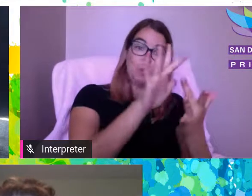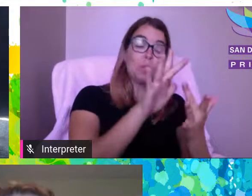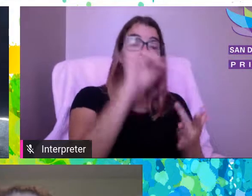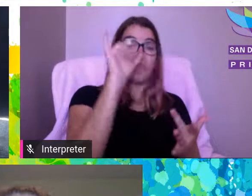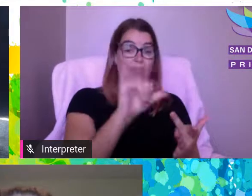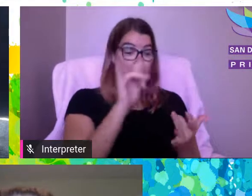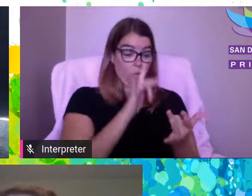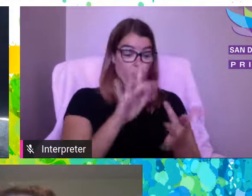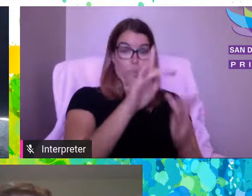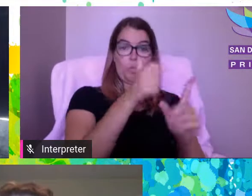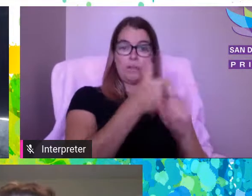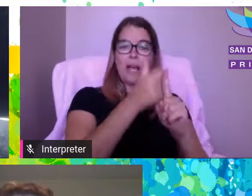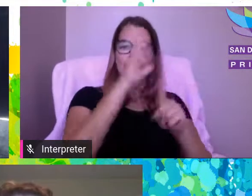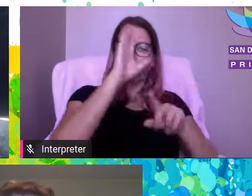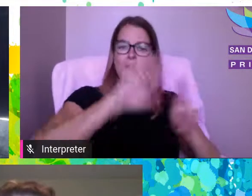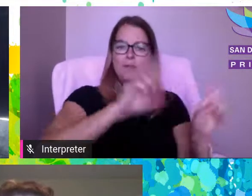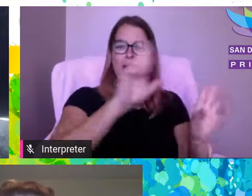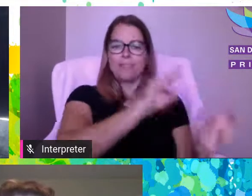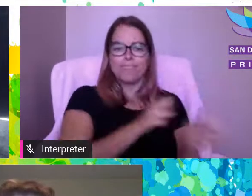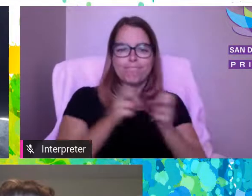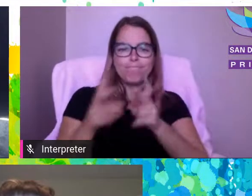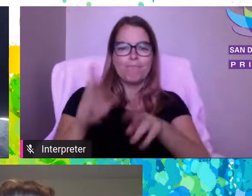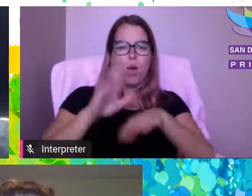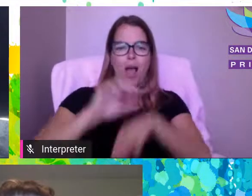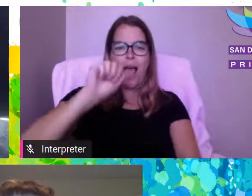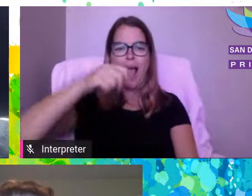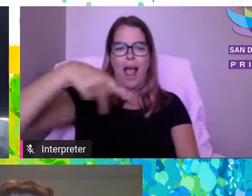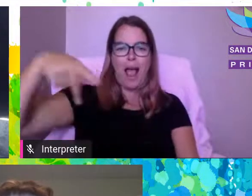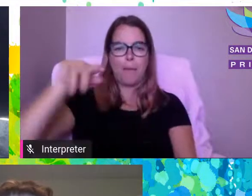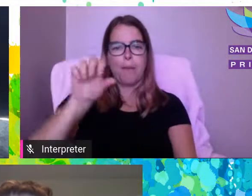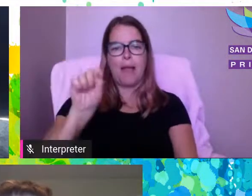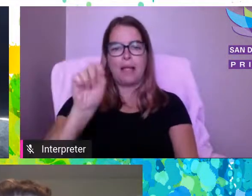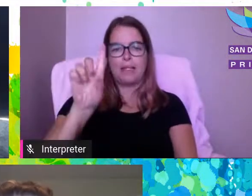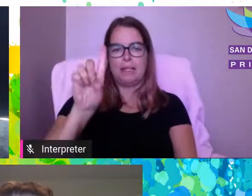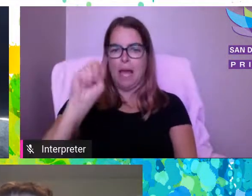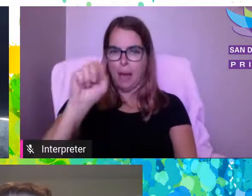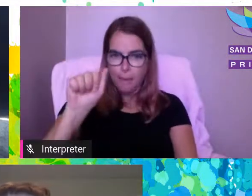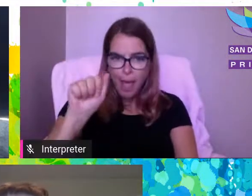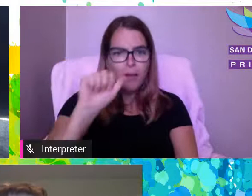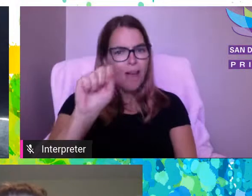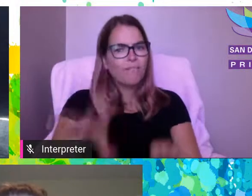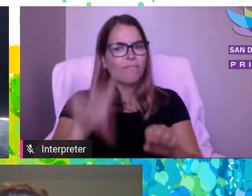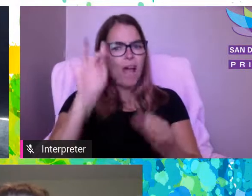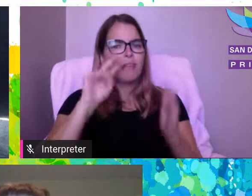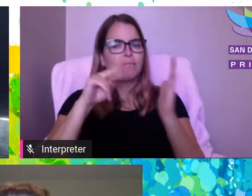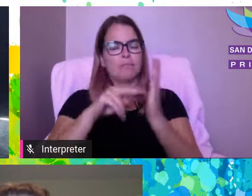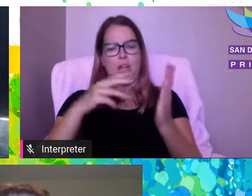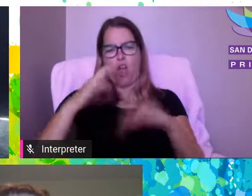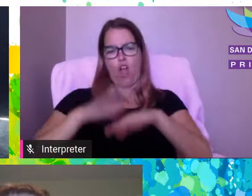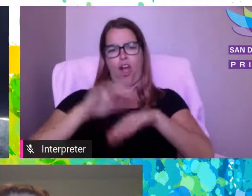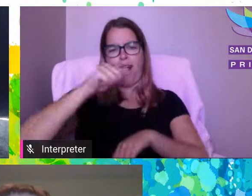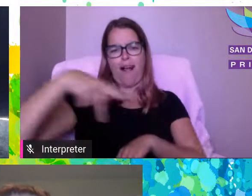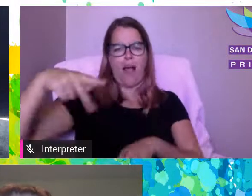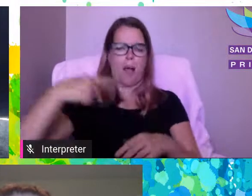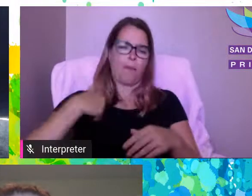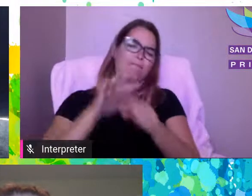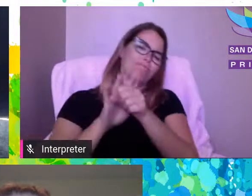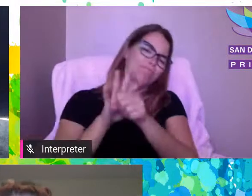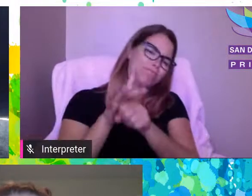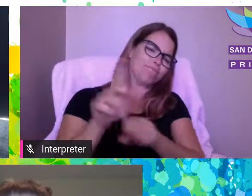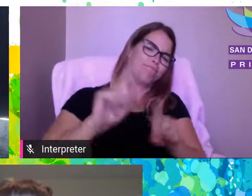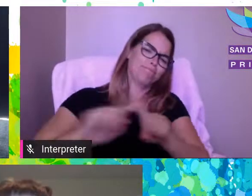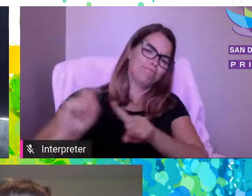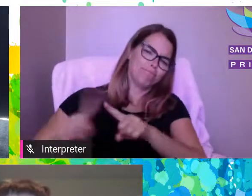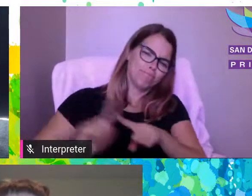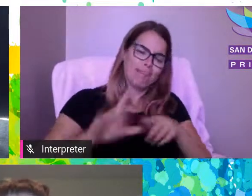app, which is SDMA. You can find it, load it on your phone. We've got lots of other content on there as well, but this tool